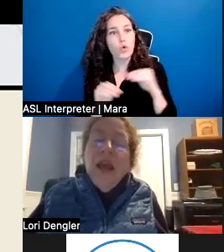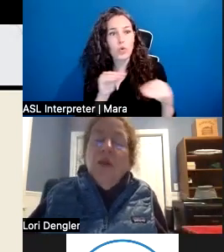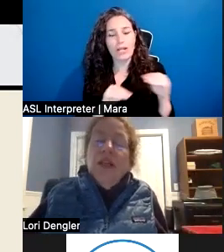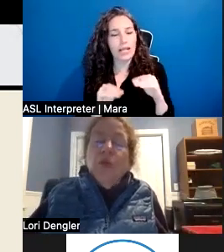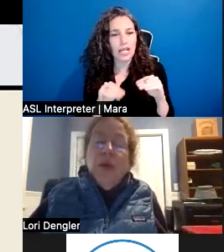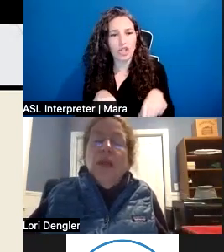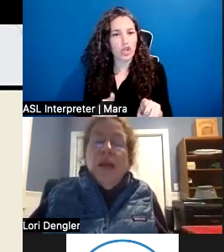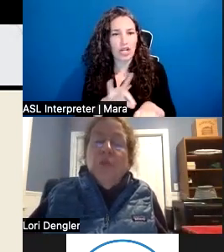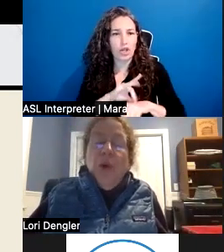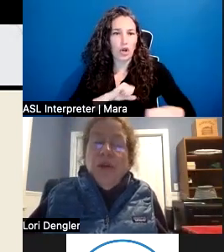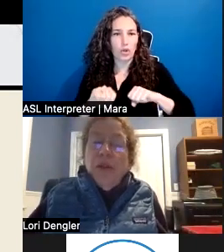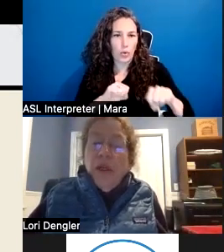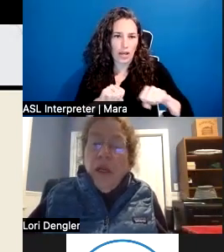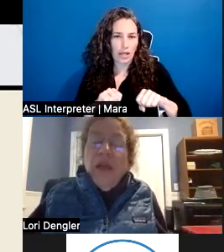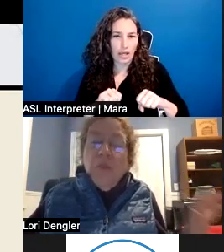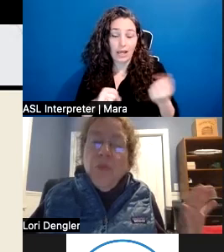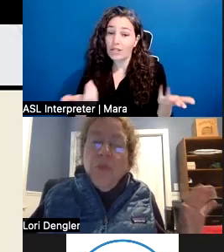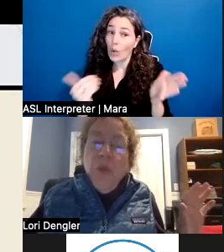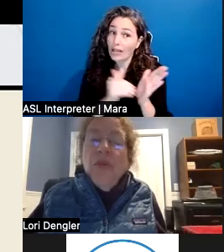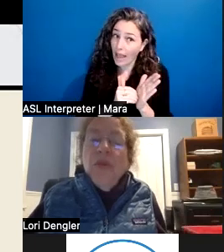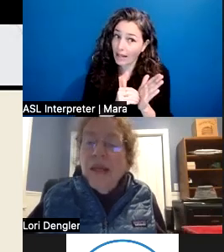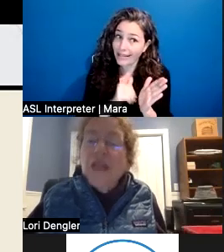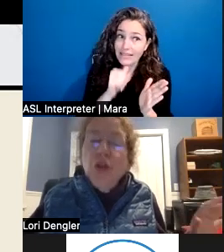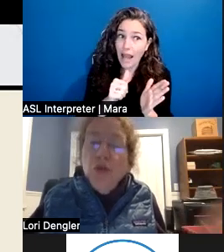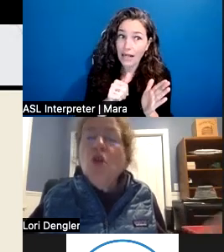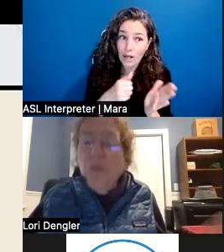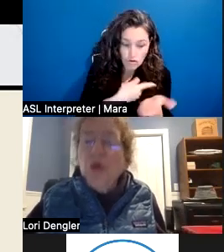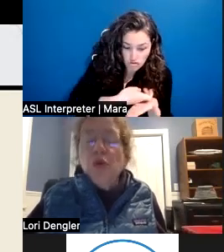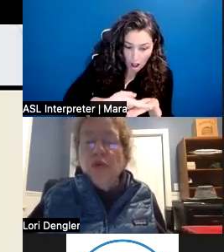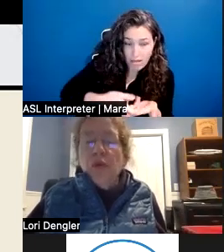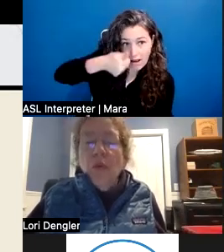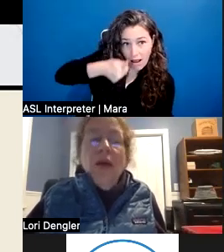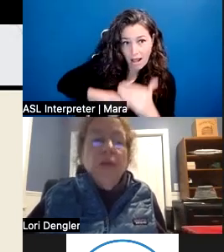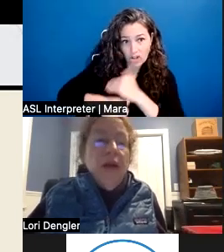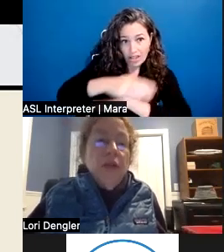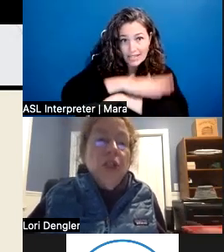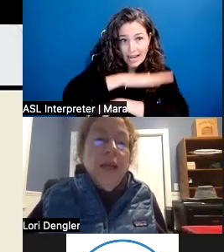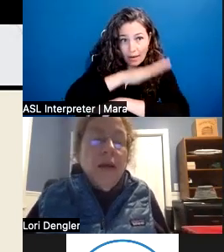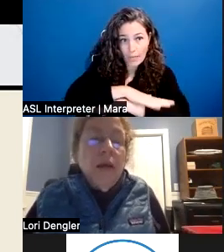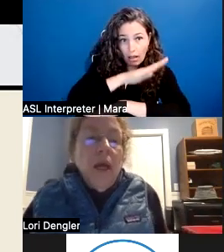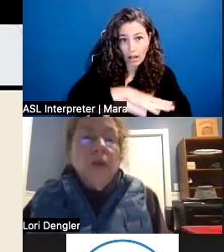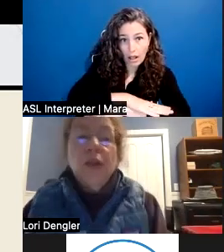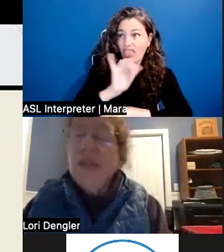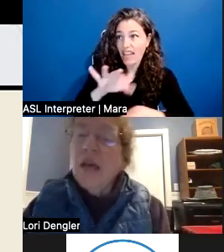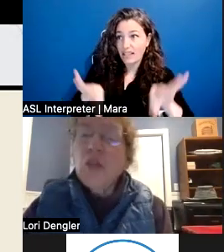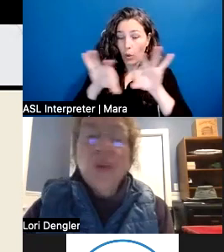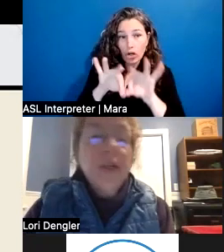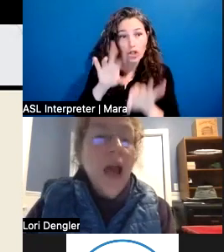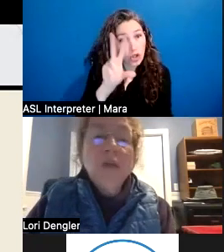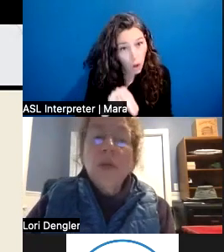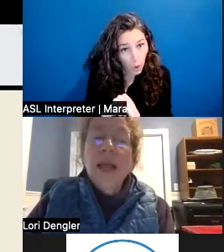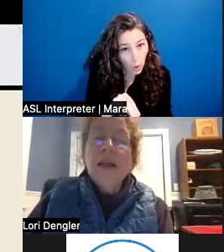table that's really important. The important thing is you don't move. while the ground is shaking. The 2 deaths